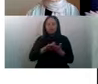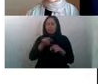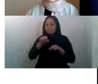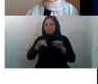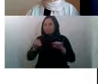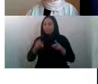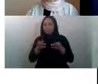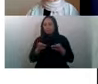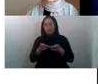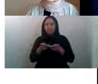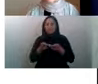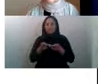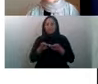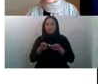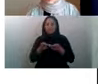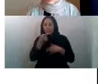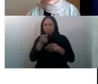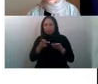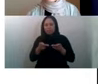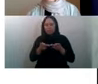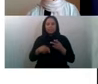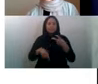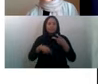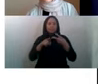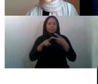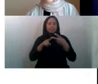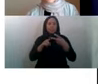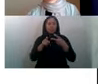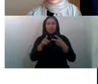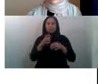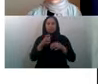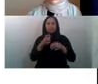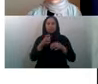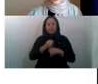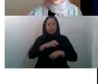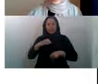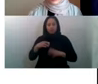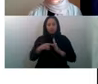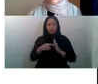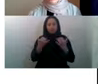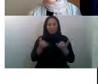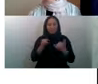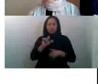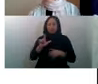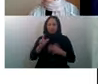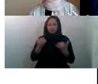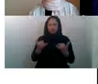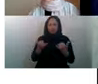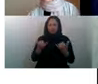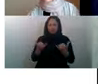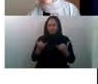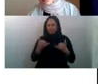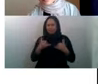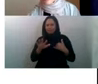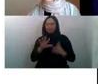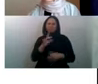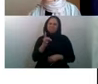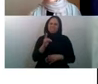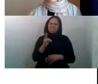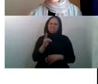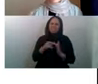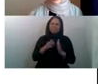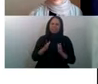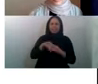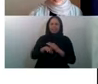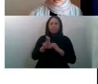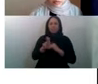And the second thing we get is congressional representation. And right now Illinois has about 18, has 18 representatives in the US House. And if we have